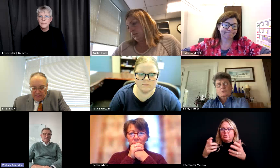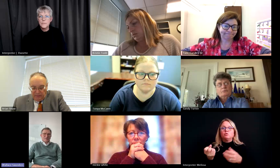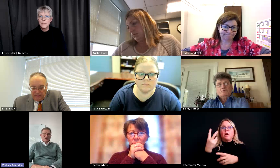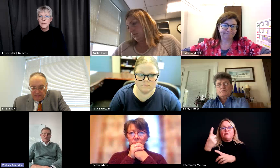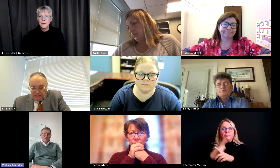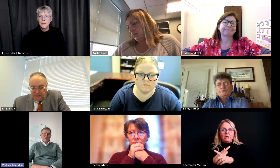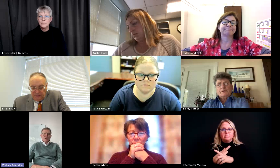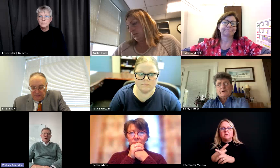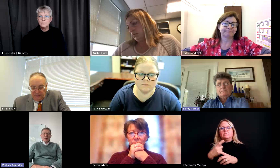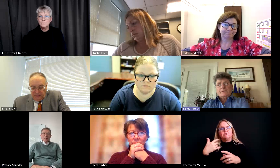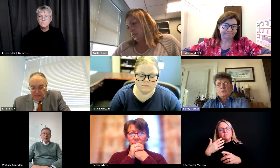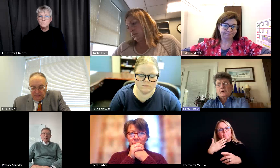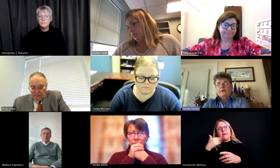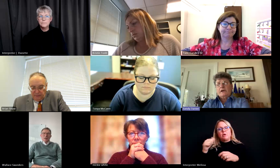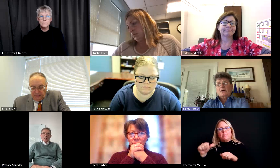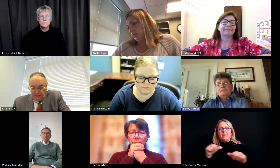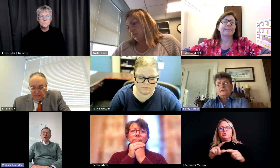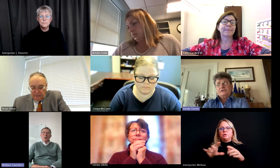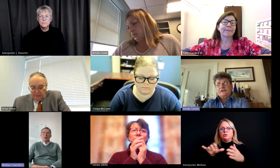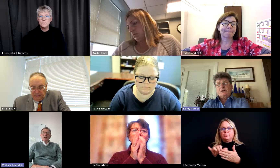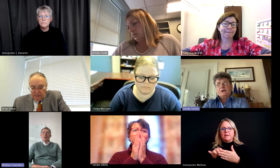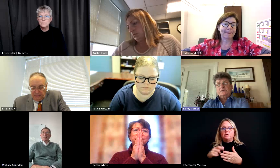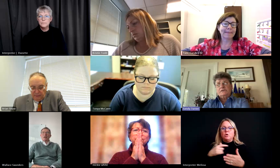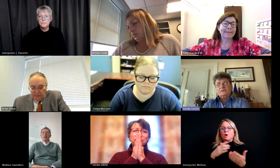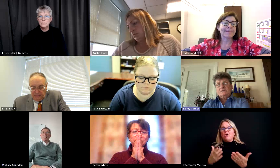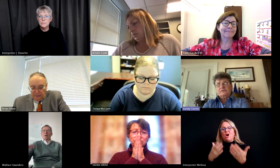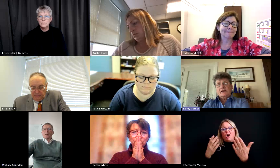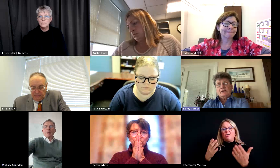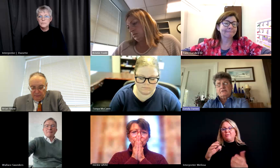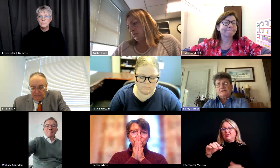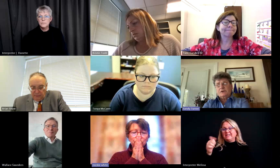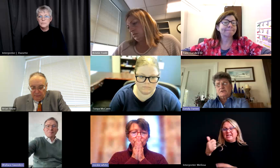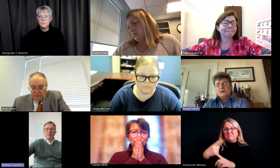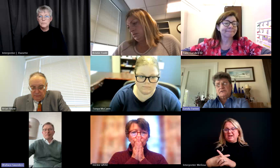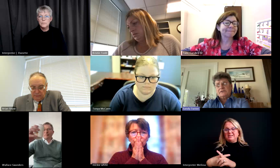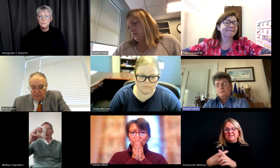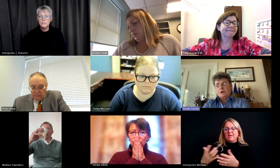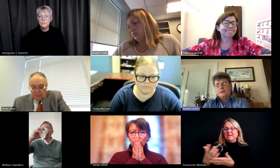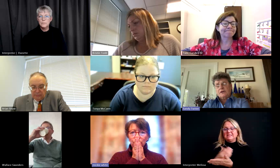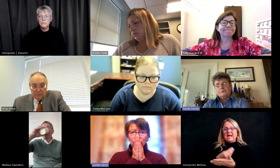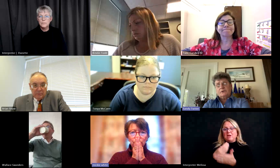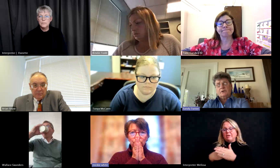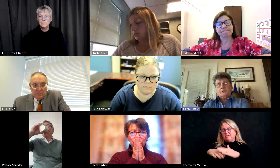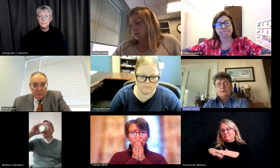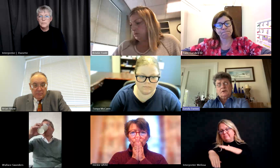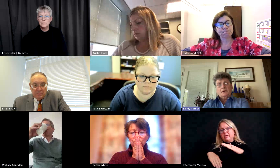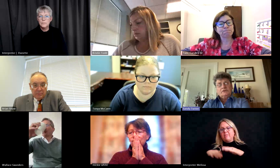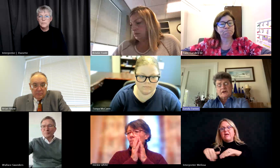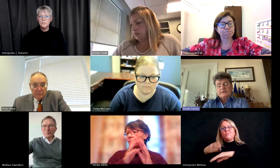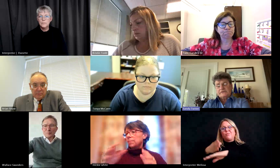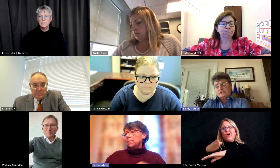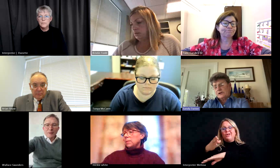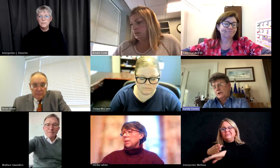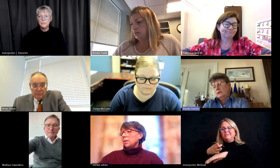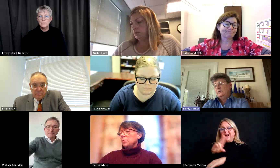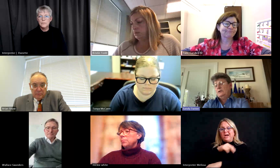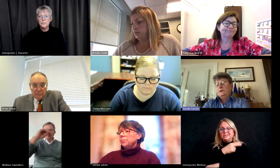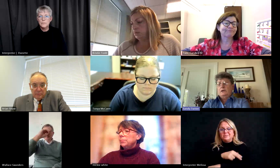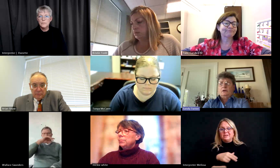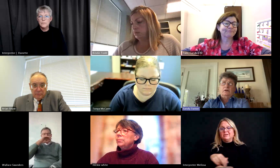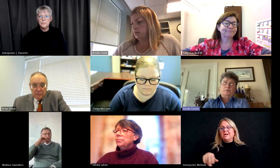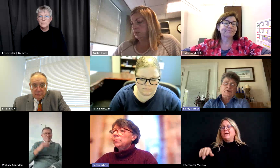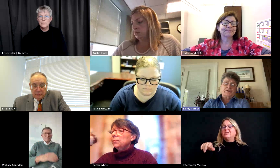important positions. So yeah, we're only offering 10 months. The salary is much less than Broughton Hospital, Jefferson